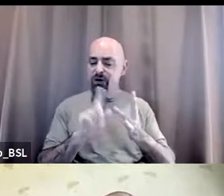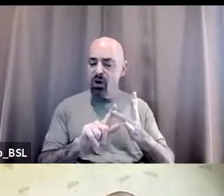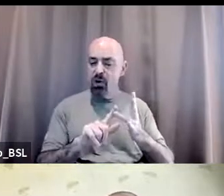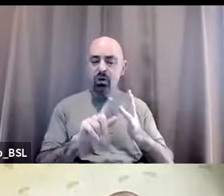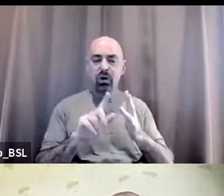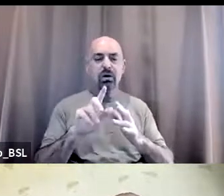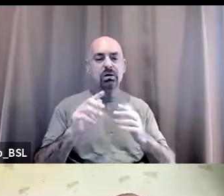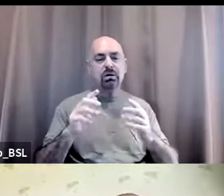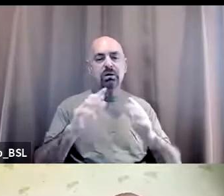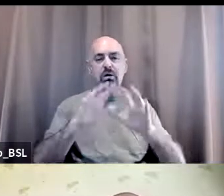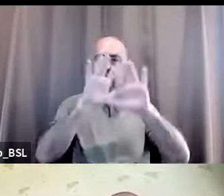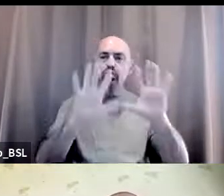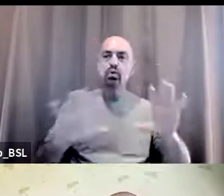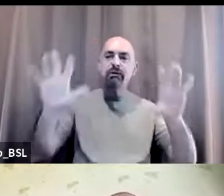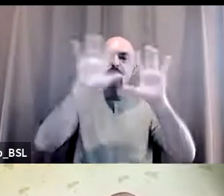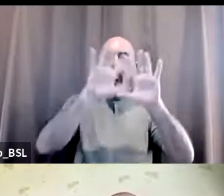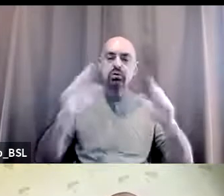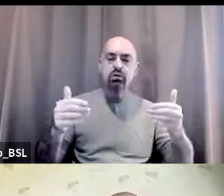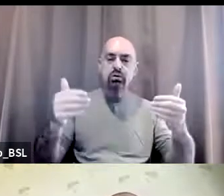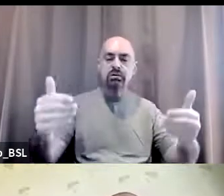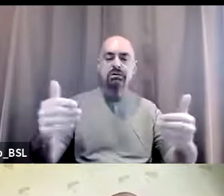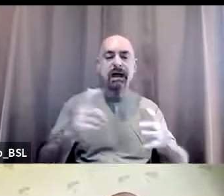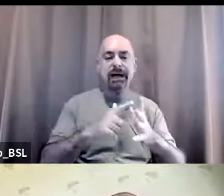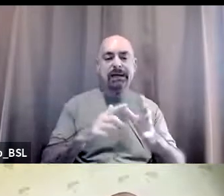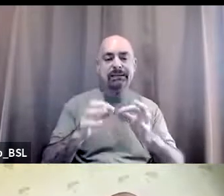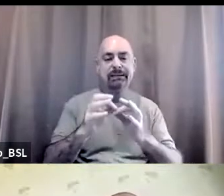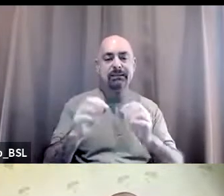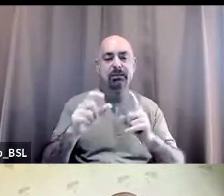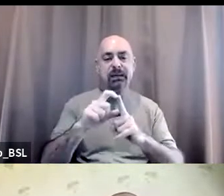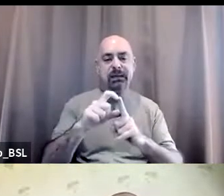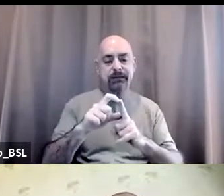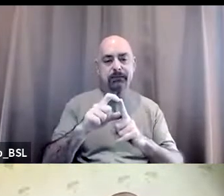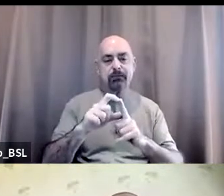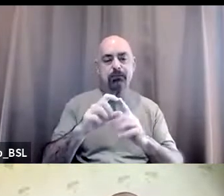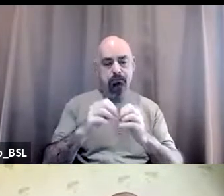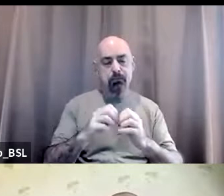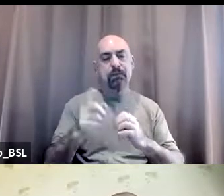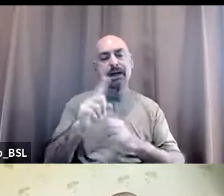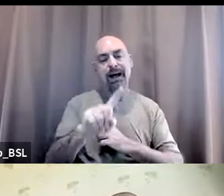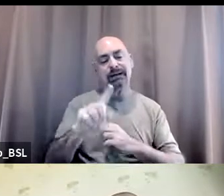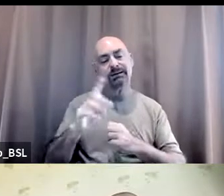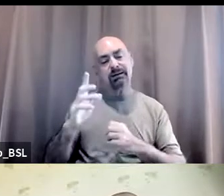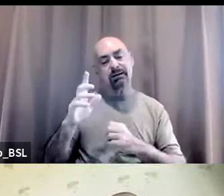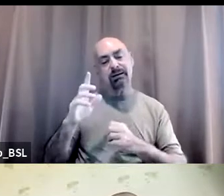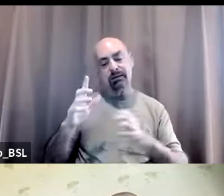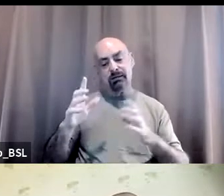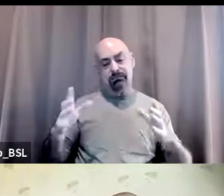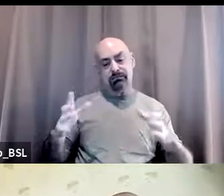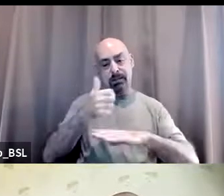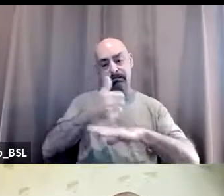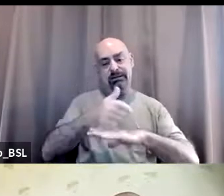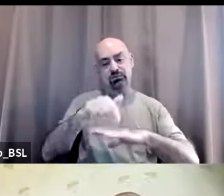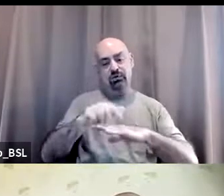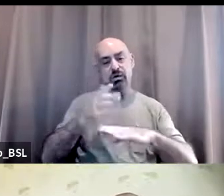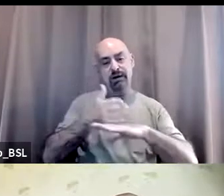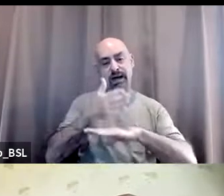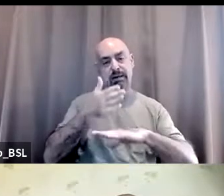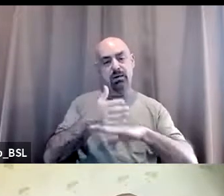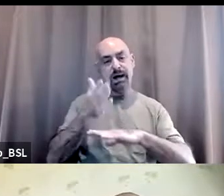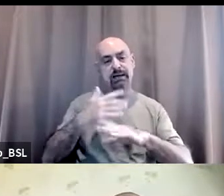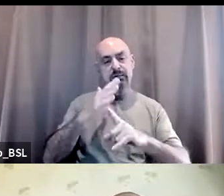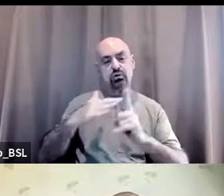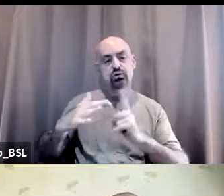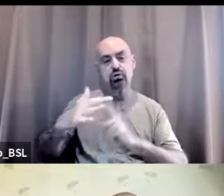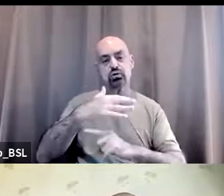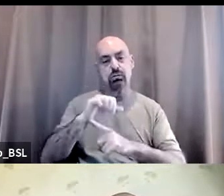Progress LLC and the ADB, along with the Ministry of Labour and Social Protection. As Vicky